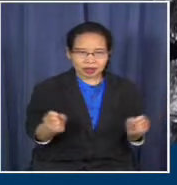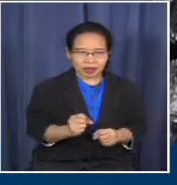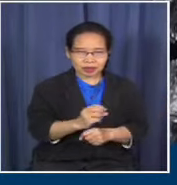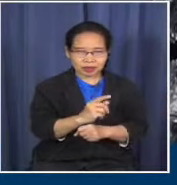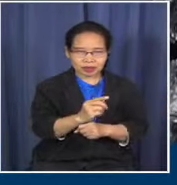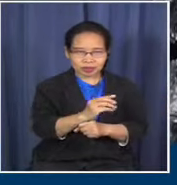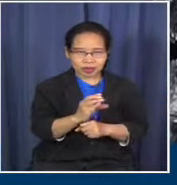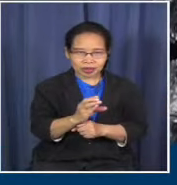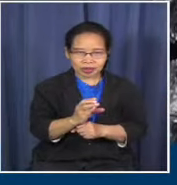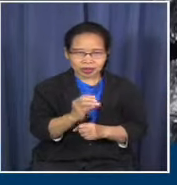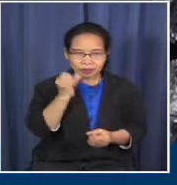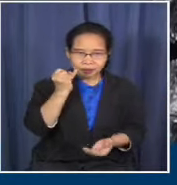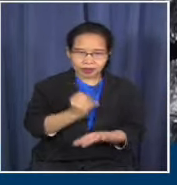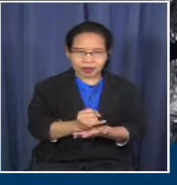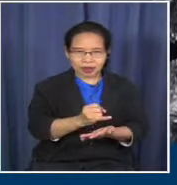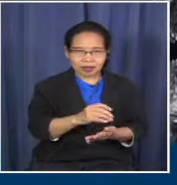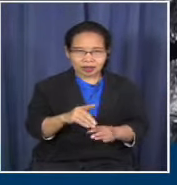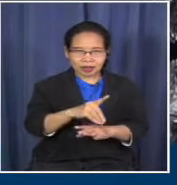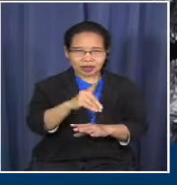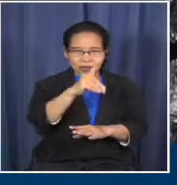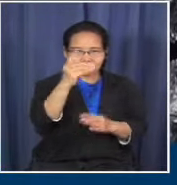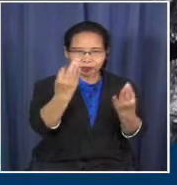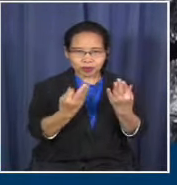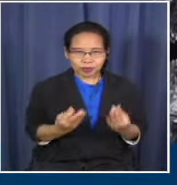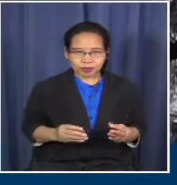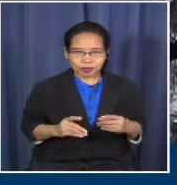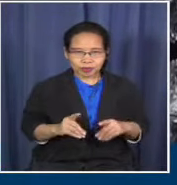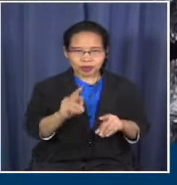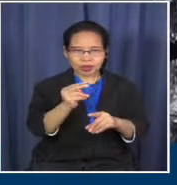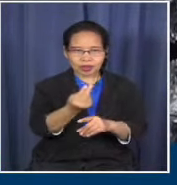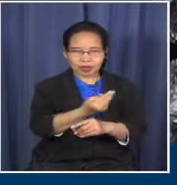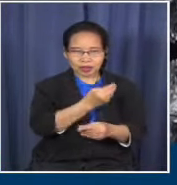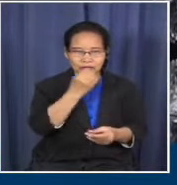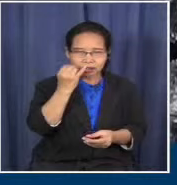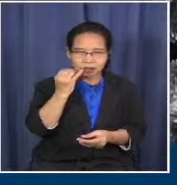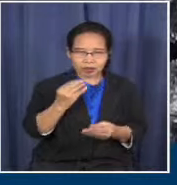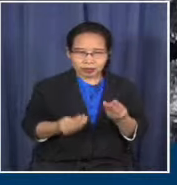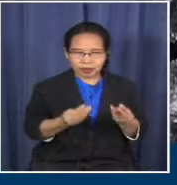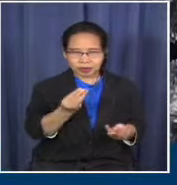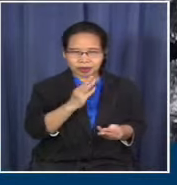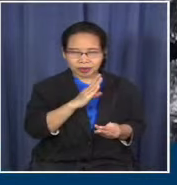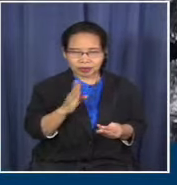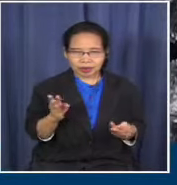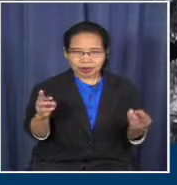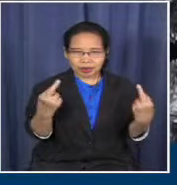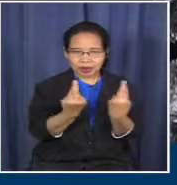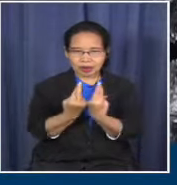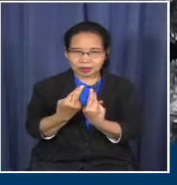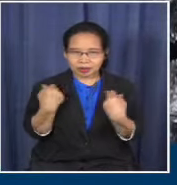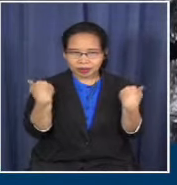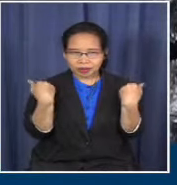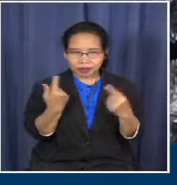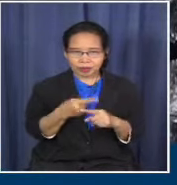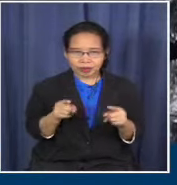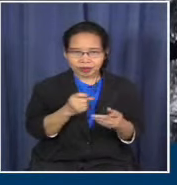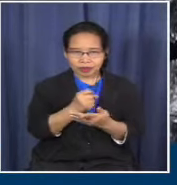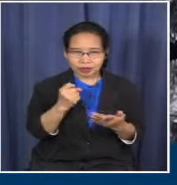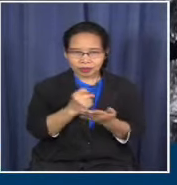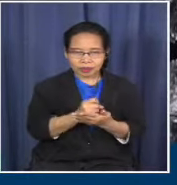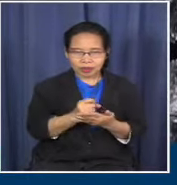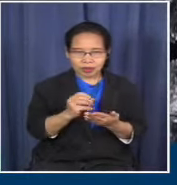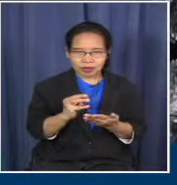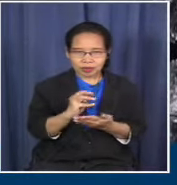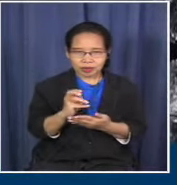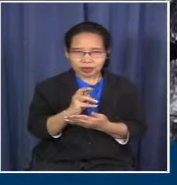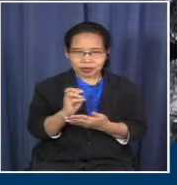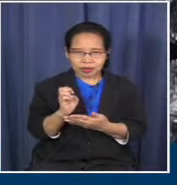meteorite impacts. The diamonds formed during an impact may be relatively young, but some